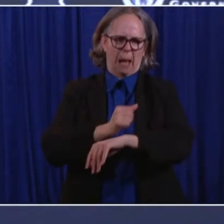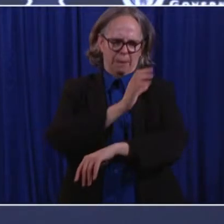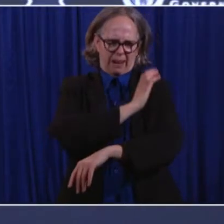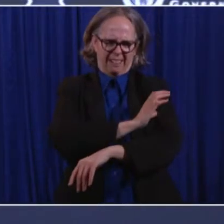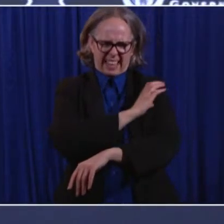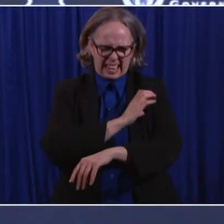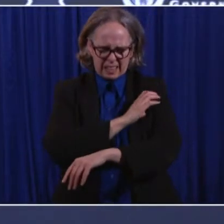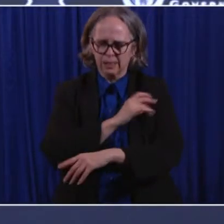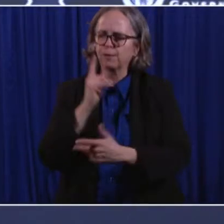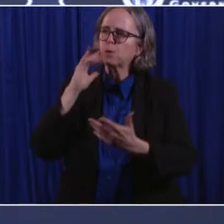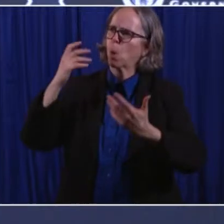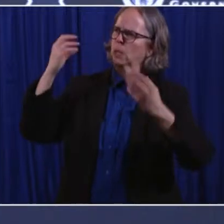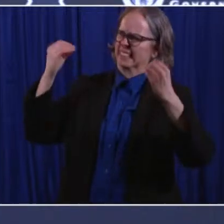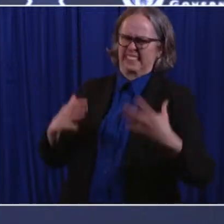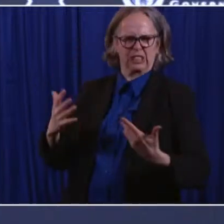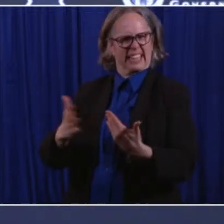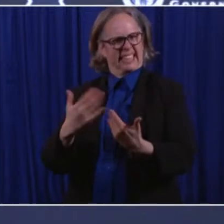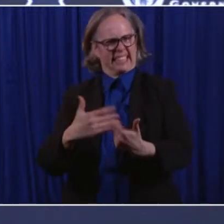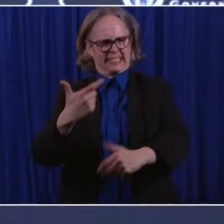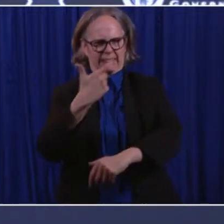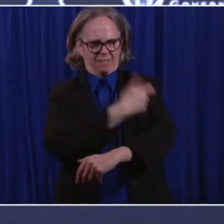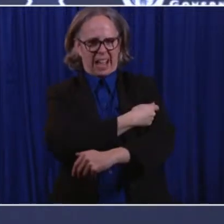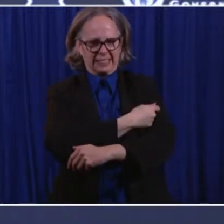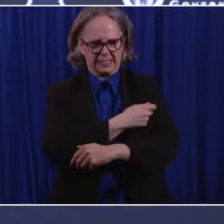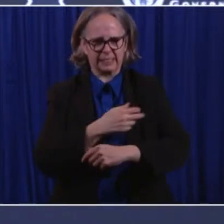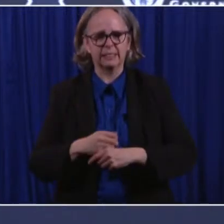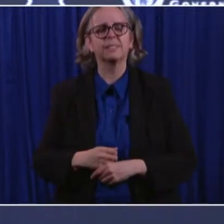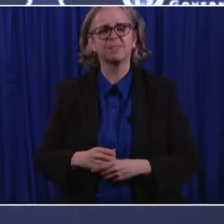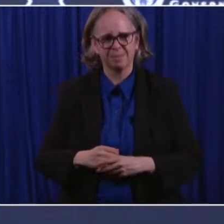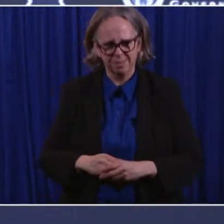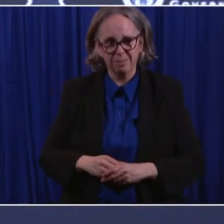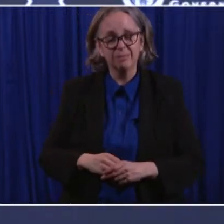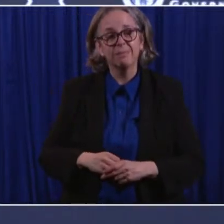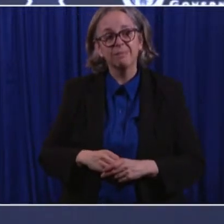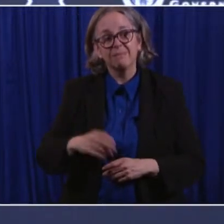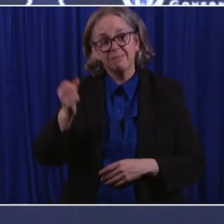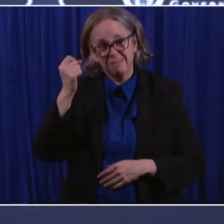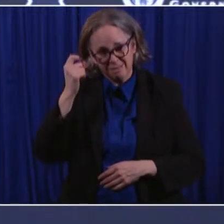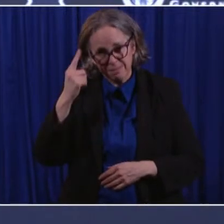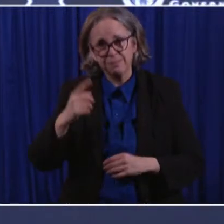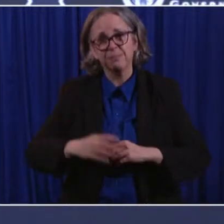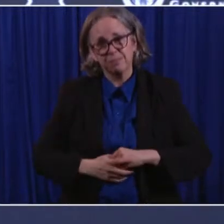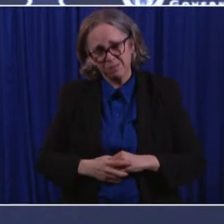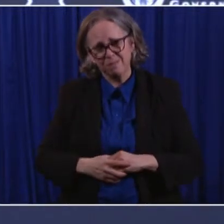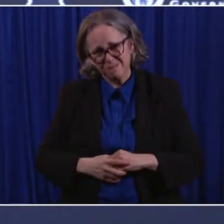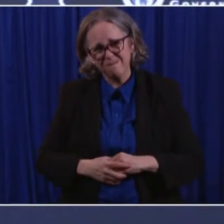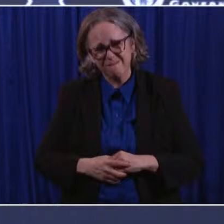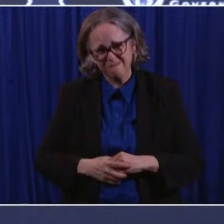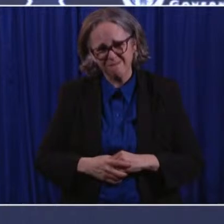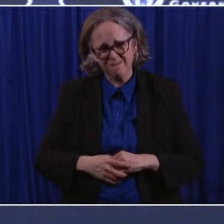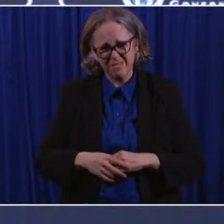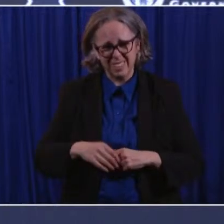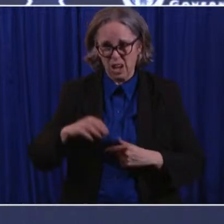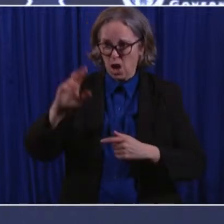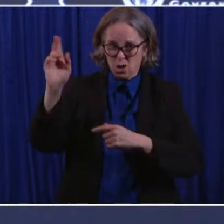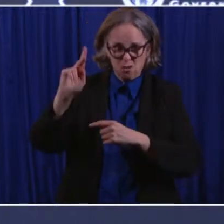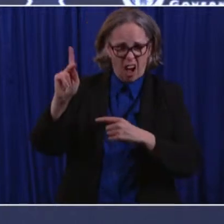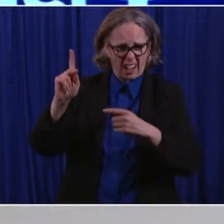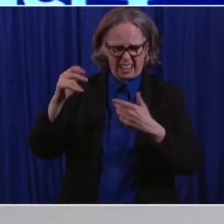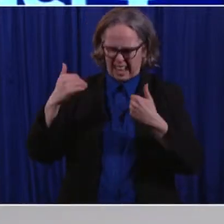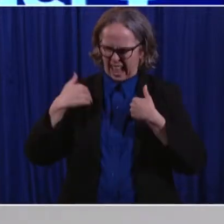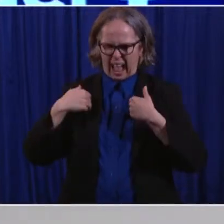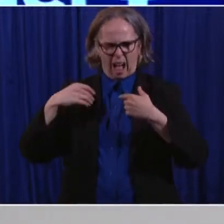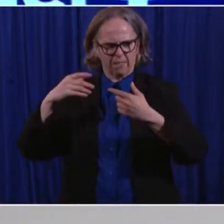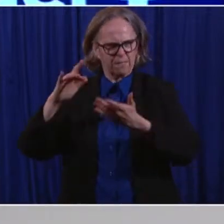stores, every Kroger store that has a pharmacy, has a clinic there, the vaccine is available. Is that